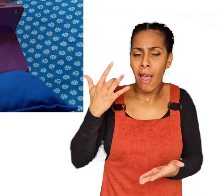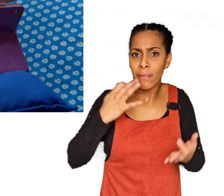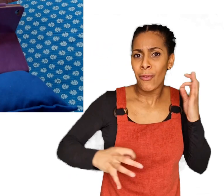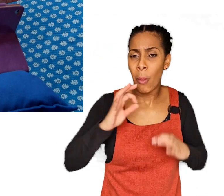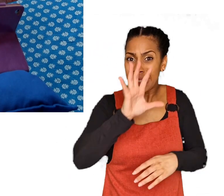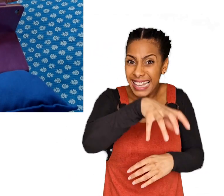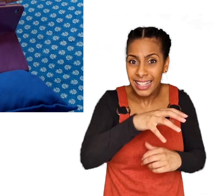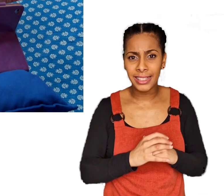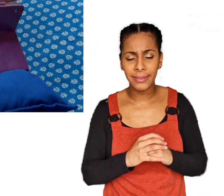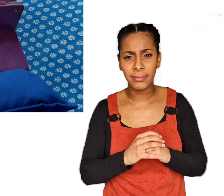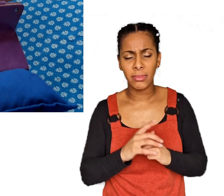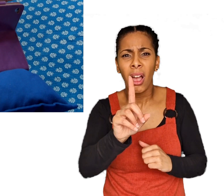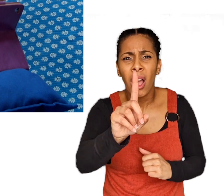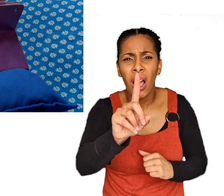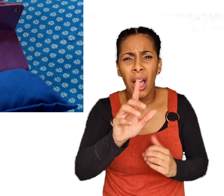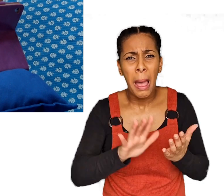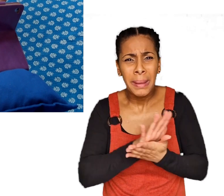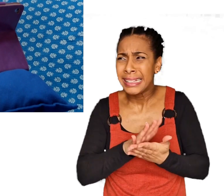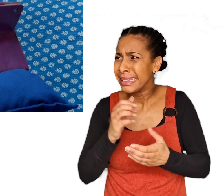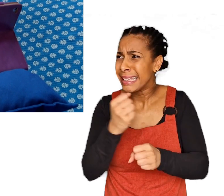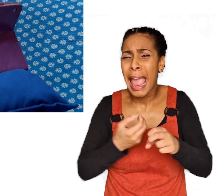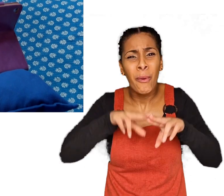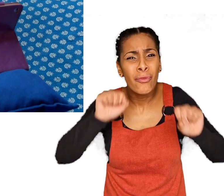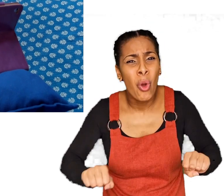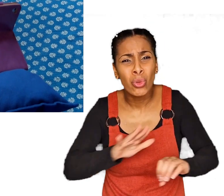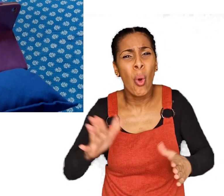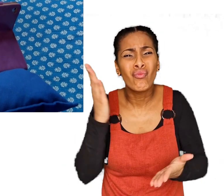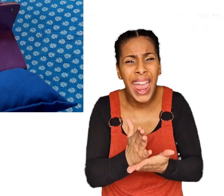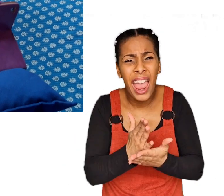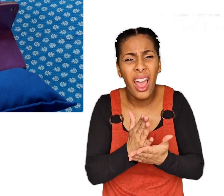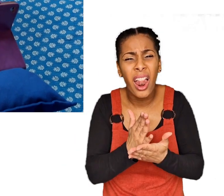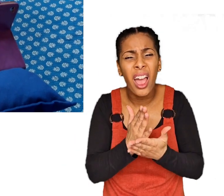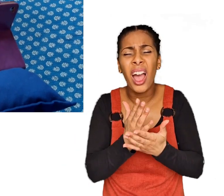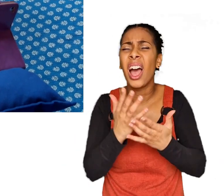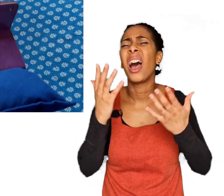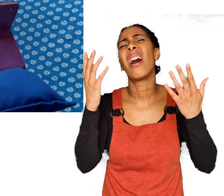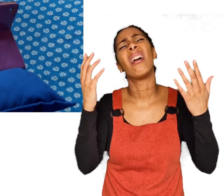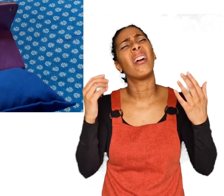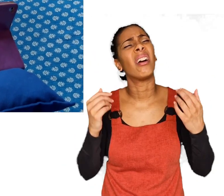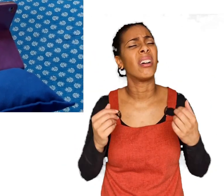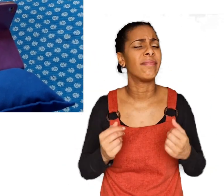stuff. Wait, that means Game of Thrones wasn't real then.